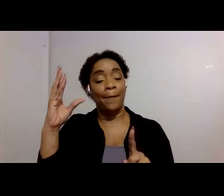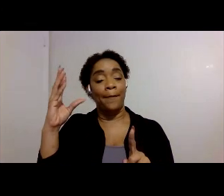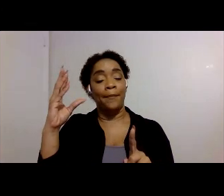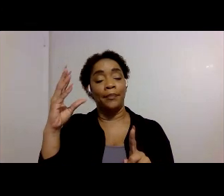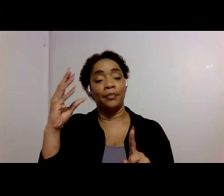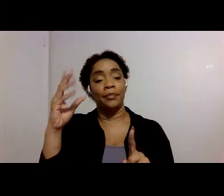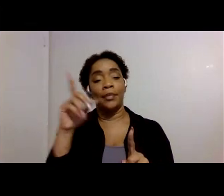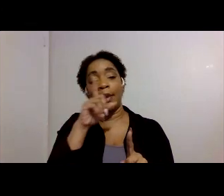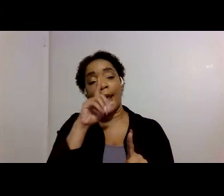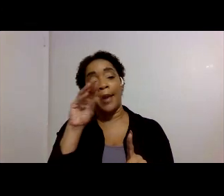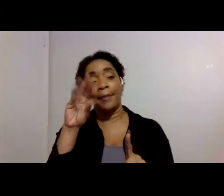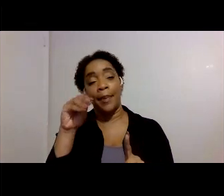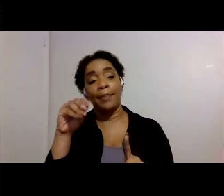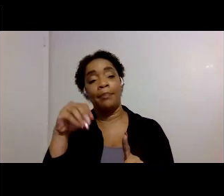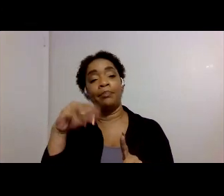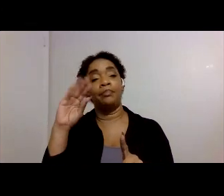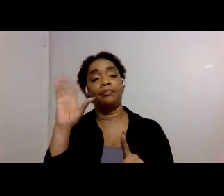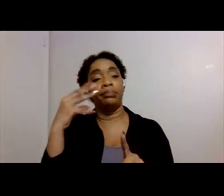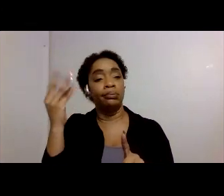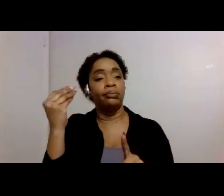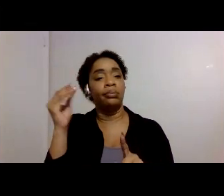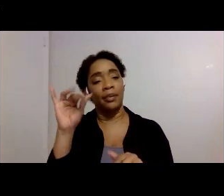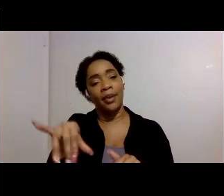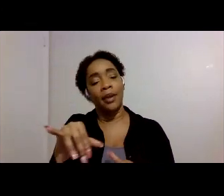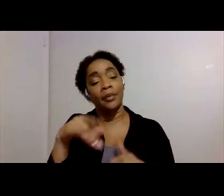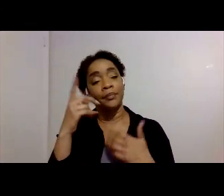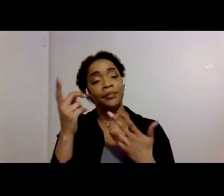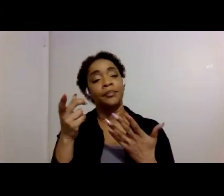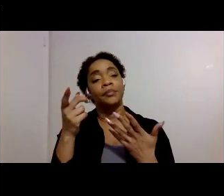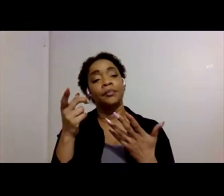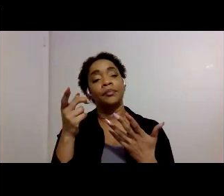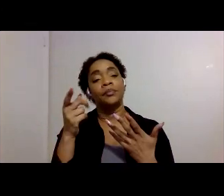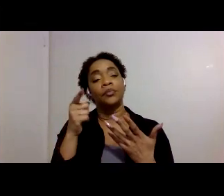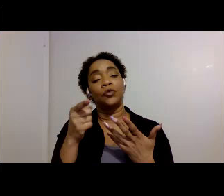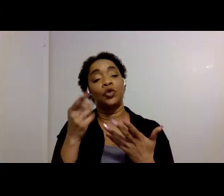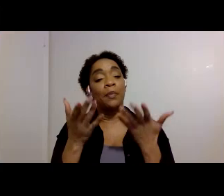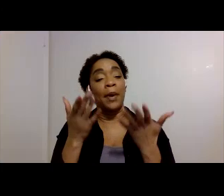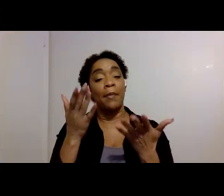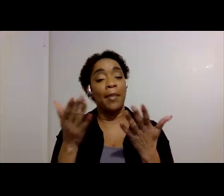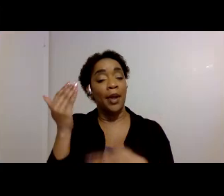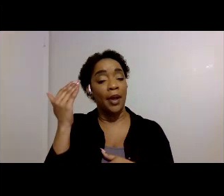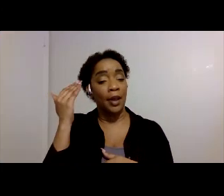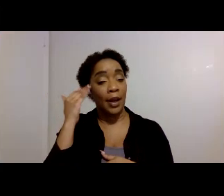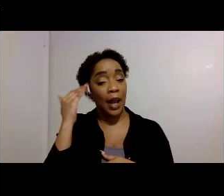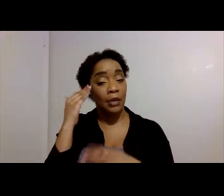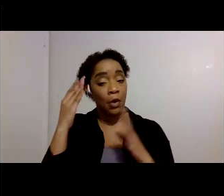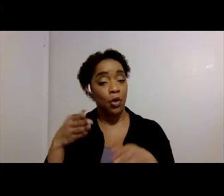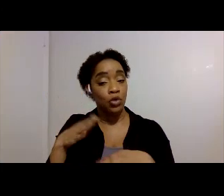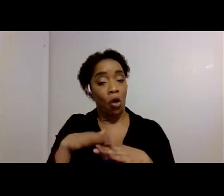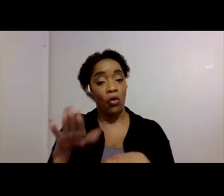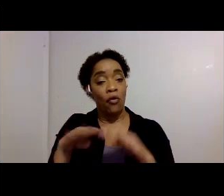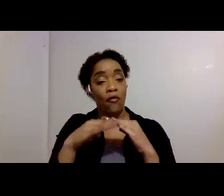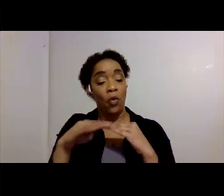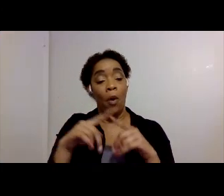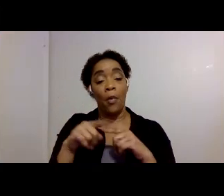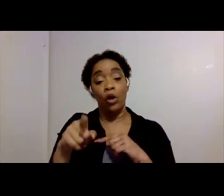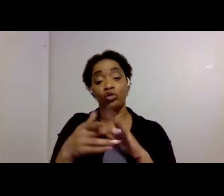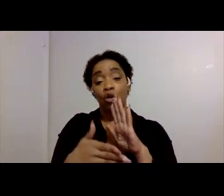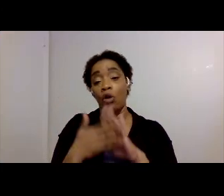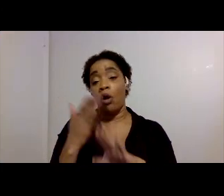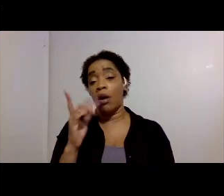sure everyone knows that because you may be the knowledgeable person on your floor, but you're going to lunch or you're going on